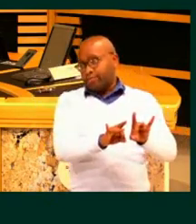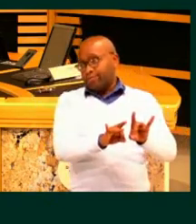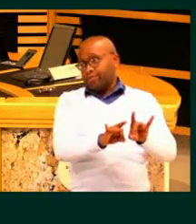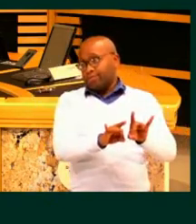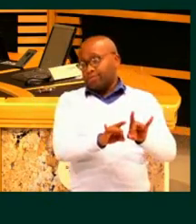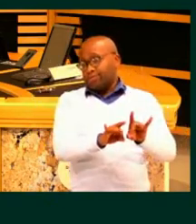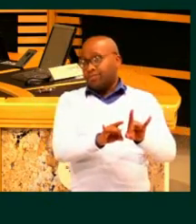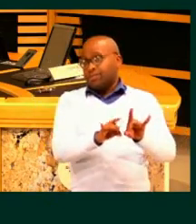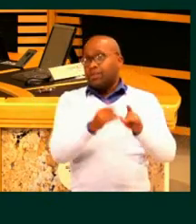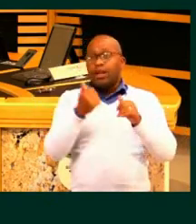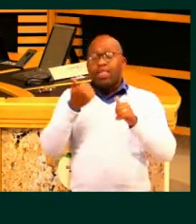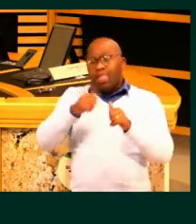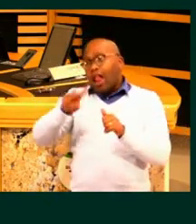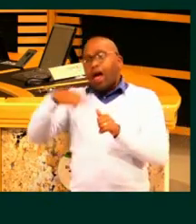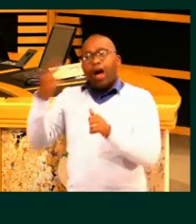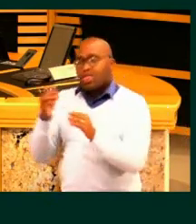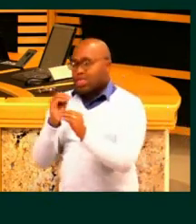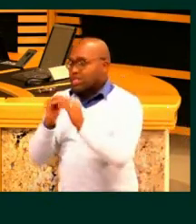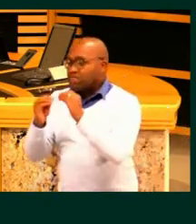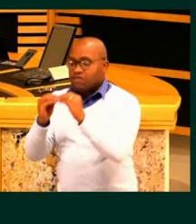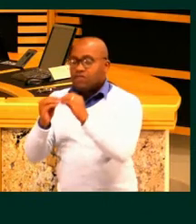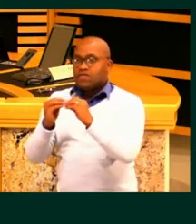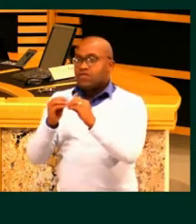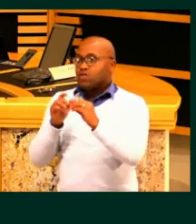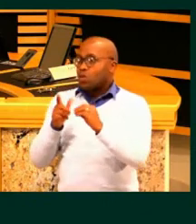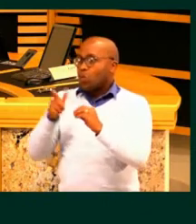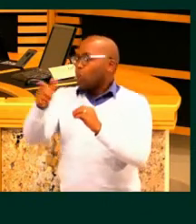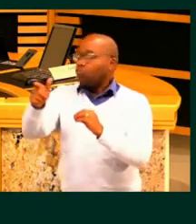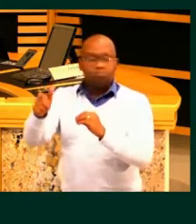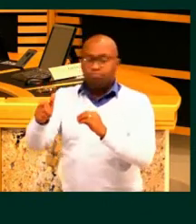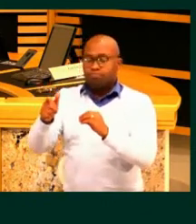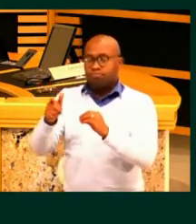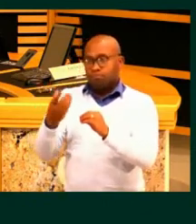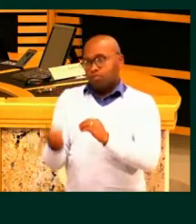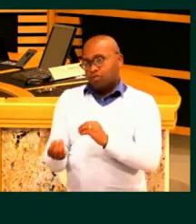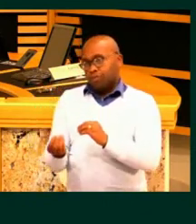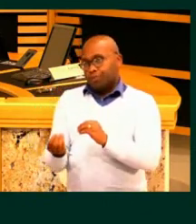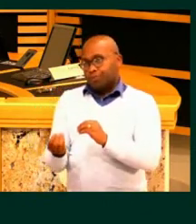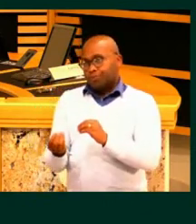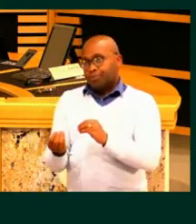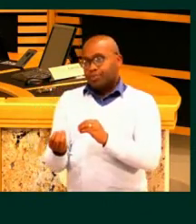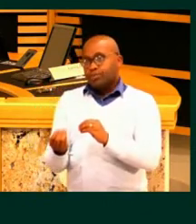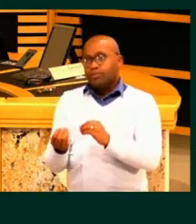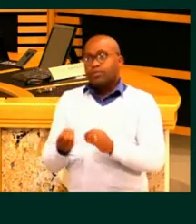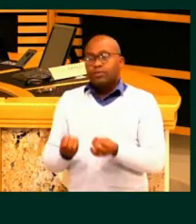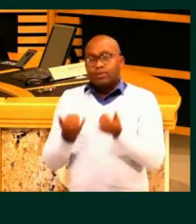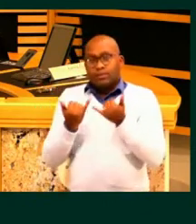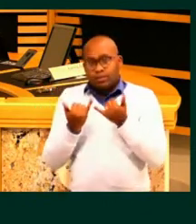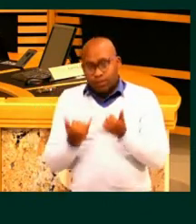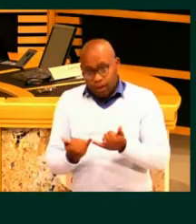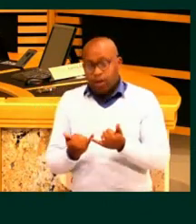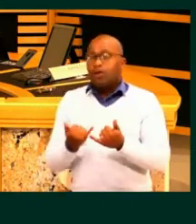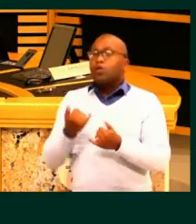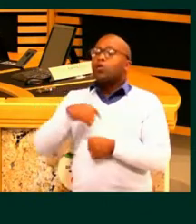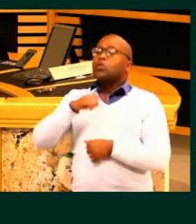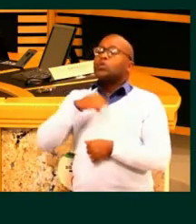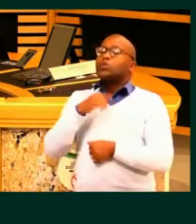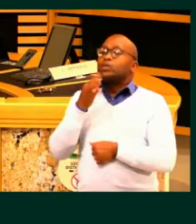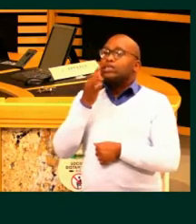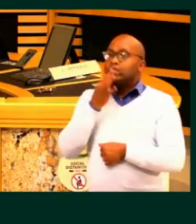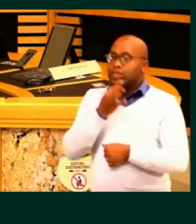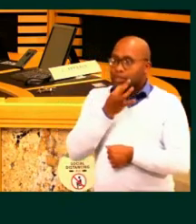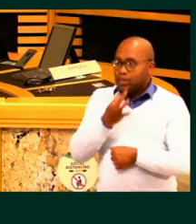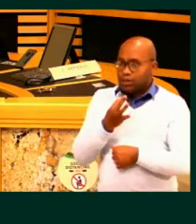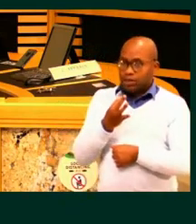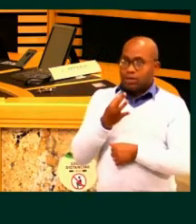road maintenance on our roads it's for this reason that we are saying MEC public